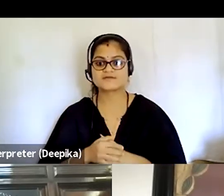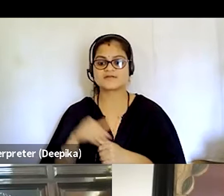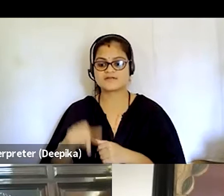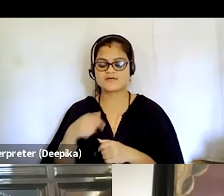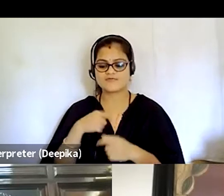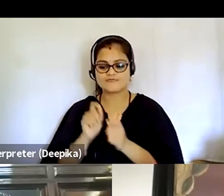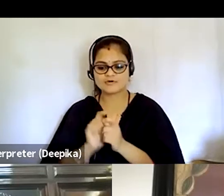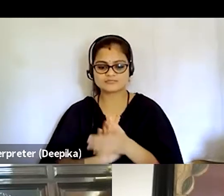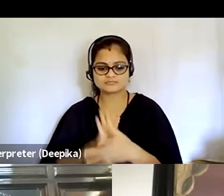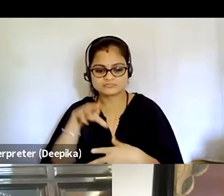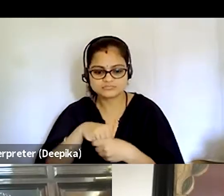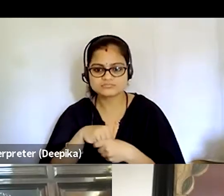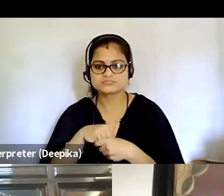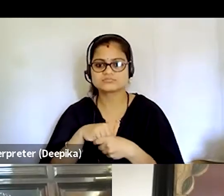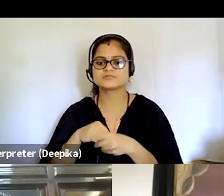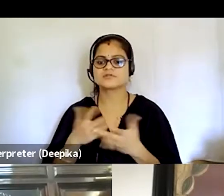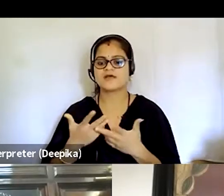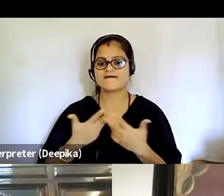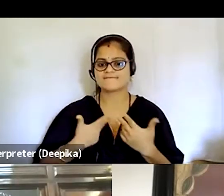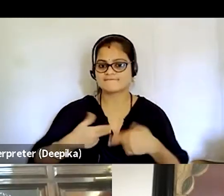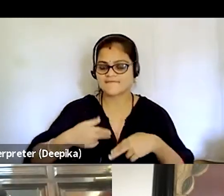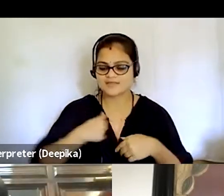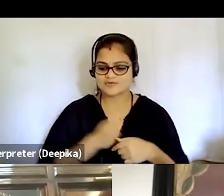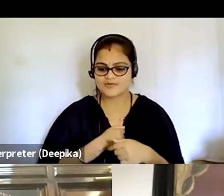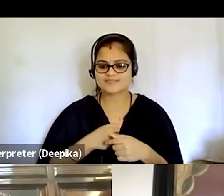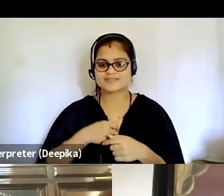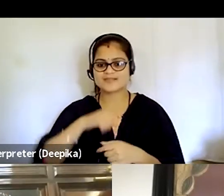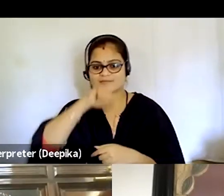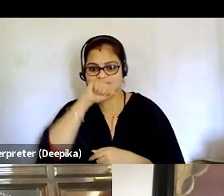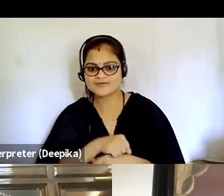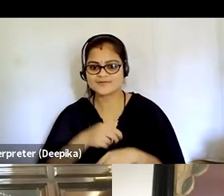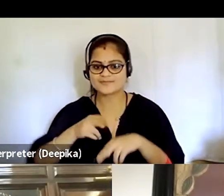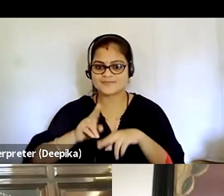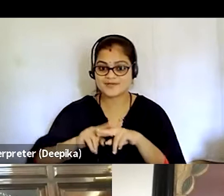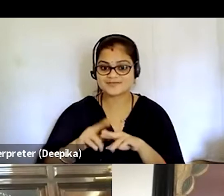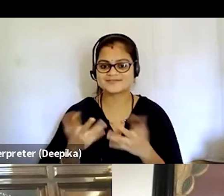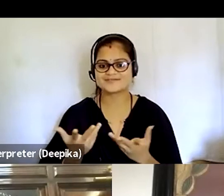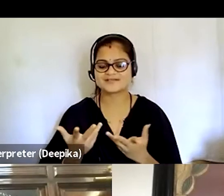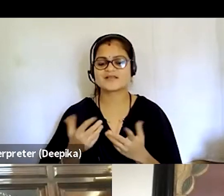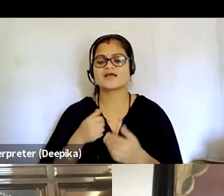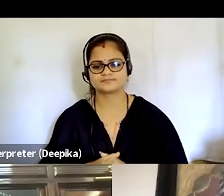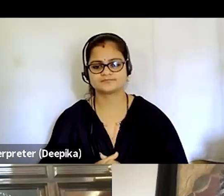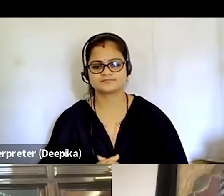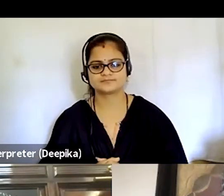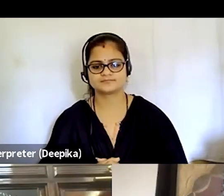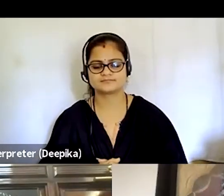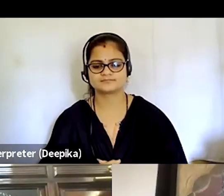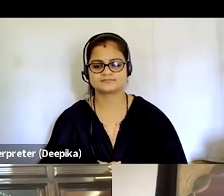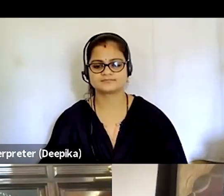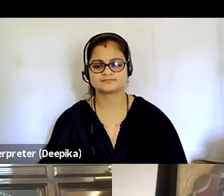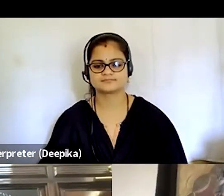it. So passionate about it. So yes, that was the big shift for me.